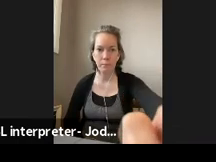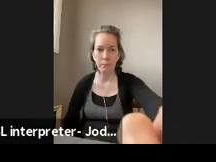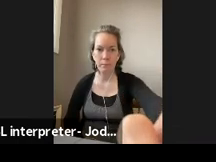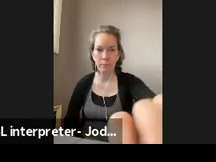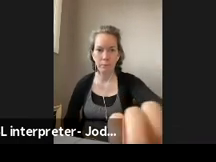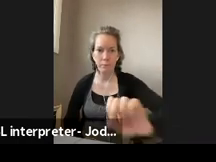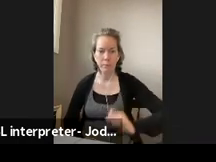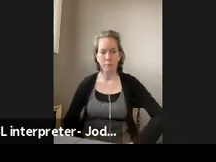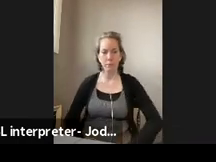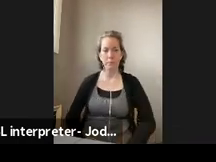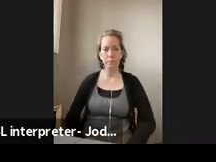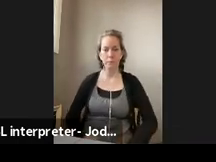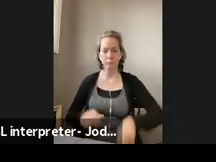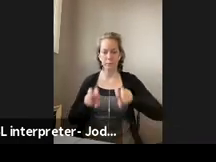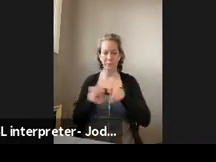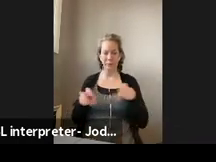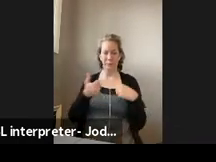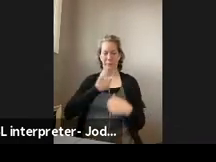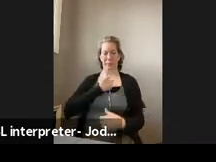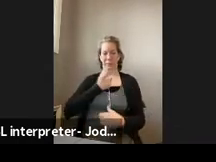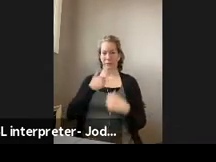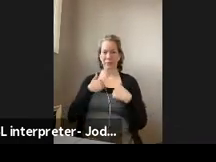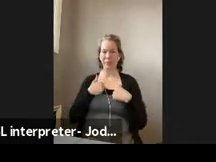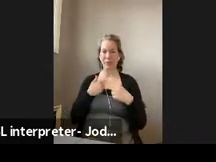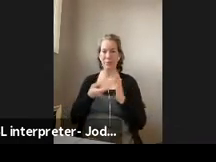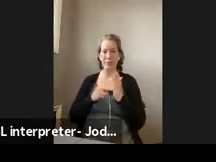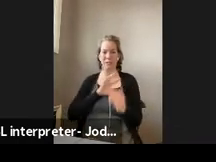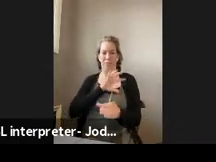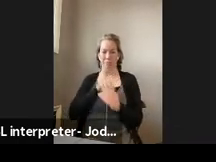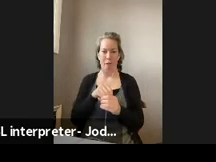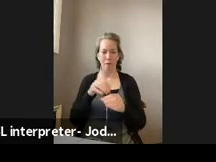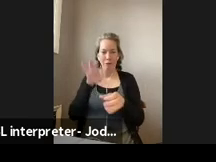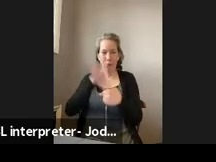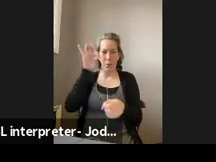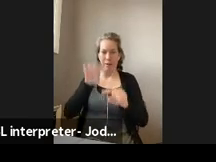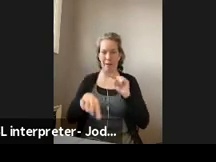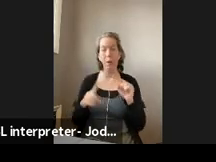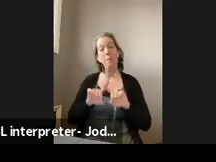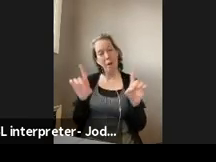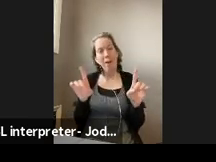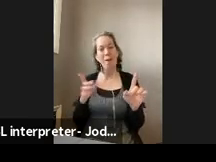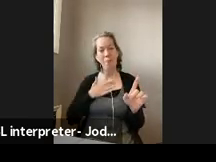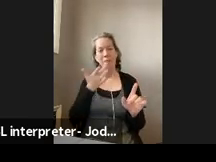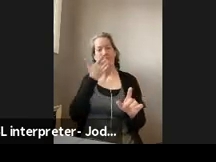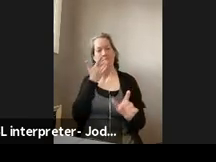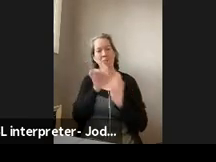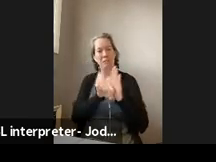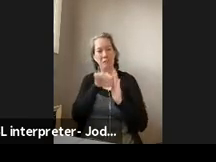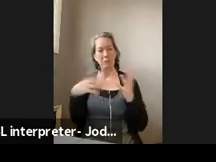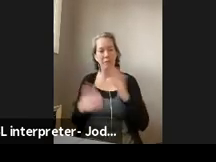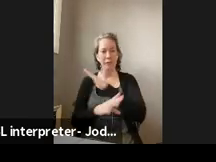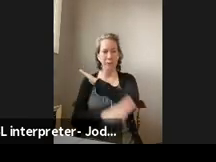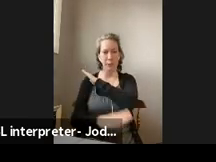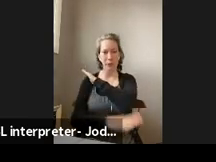As a panelist, I can't vote, but I definitely say my favorite season is fall. Interesting. Yeah. I mean, you can layer up,